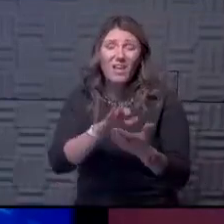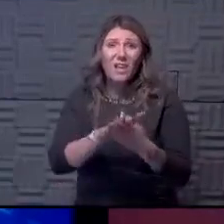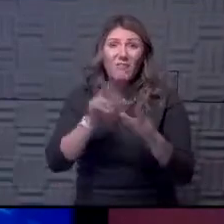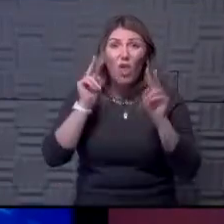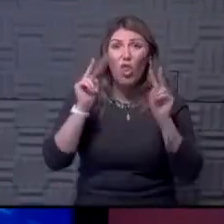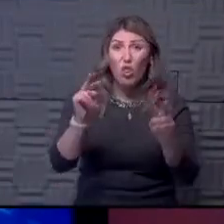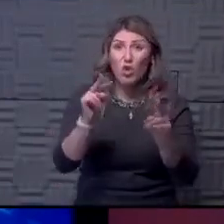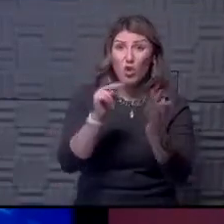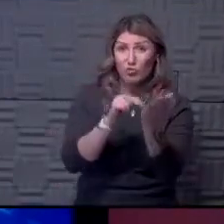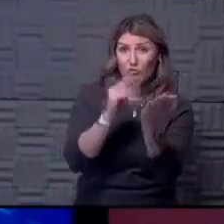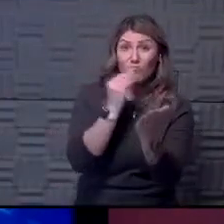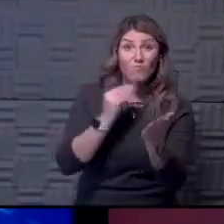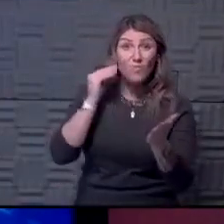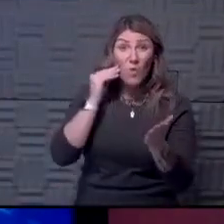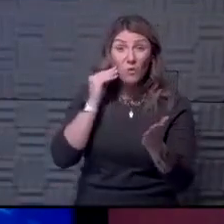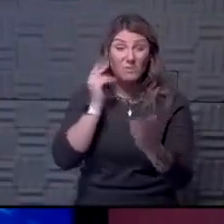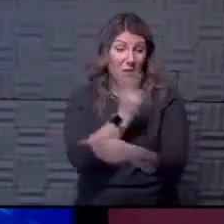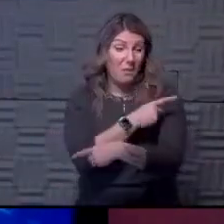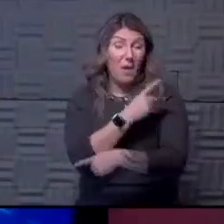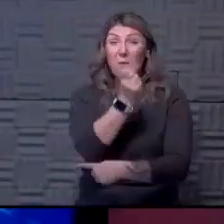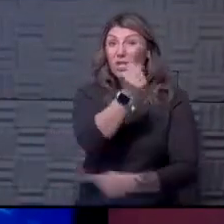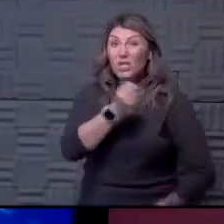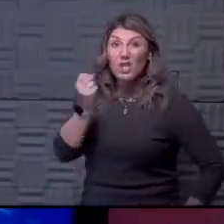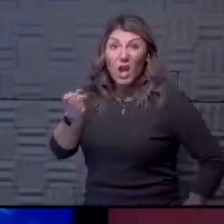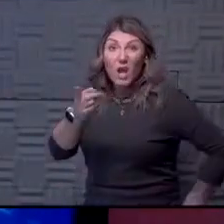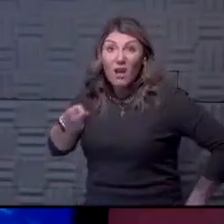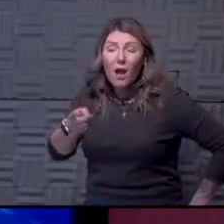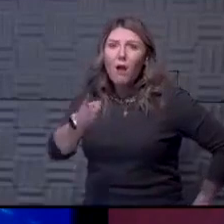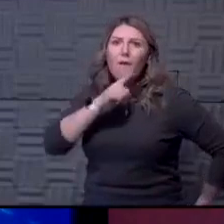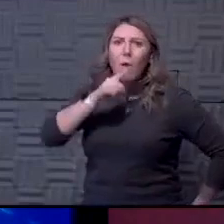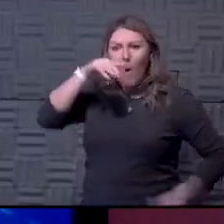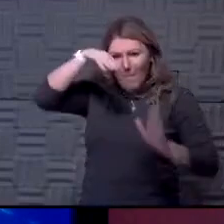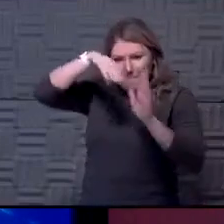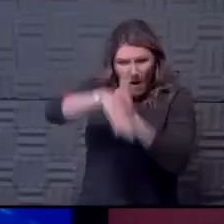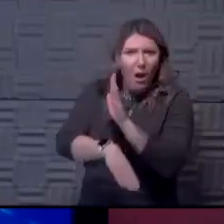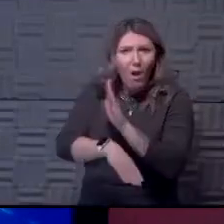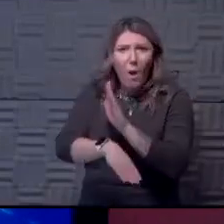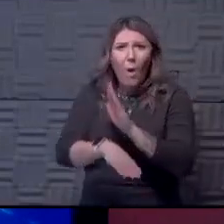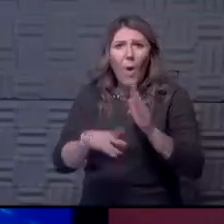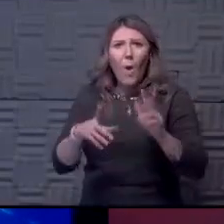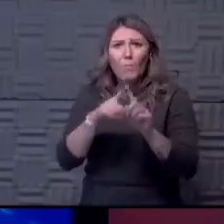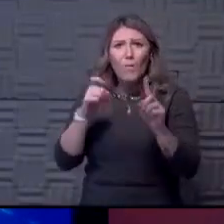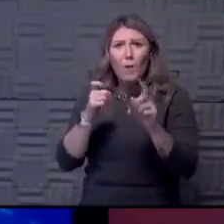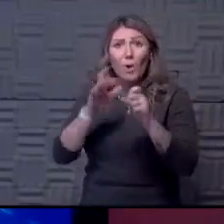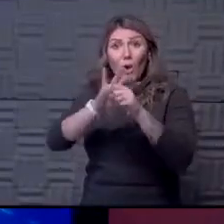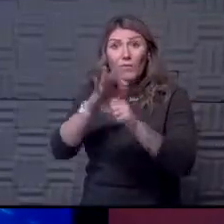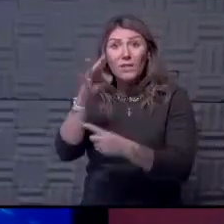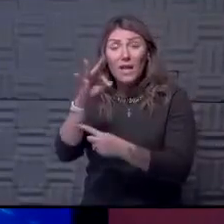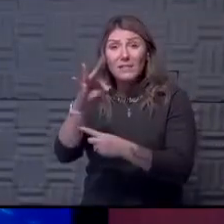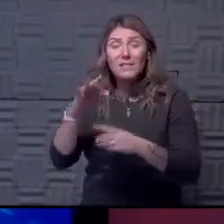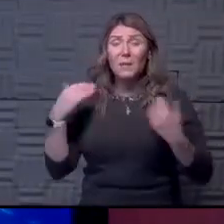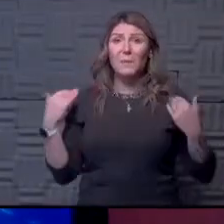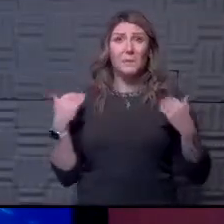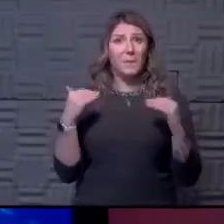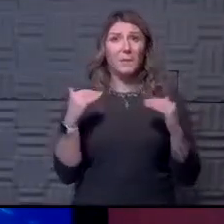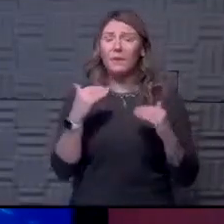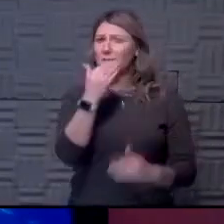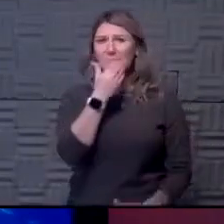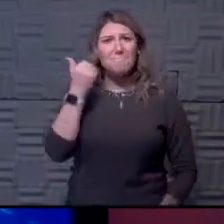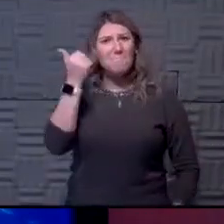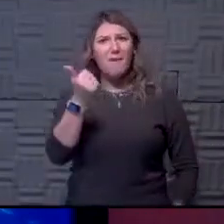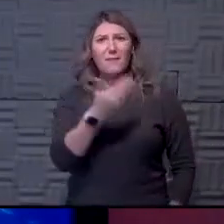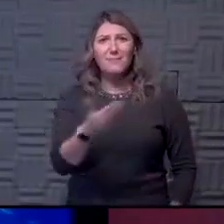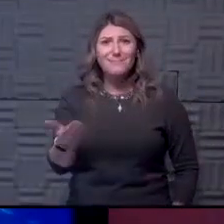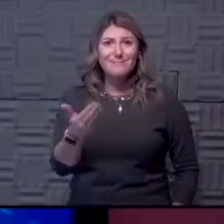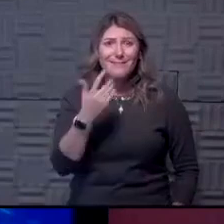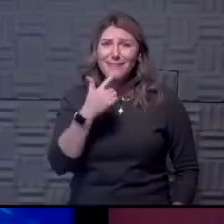the patients being admitted from nursing home have plummeted like a rock, at least from COVID-19. And that's been one of the best features. We